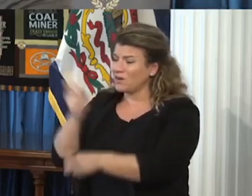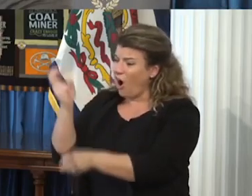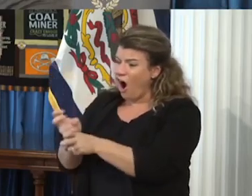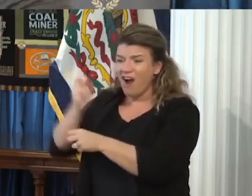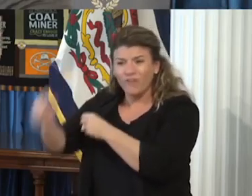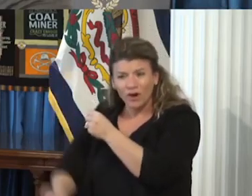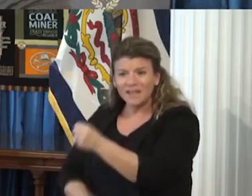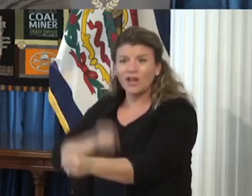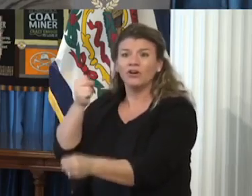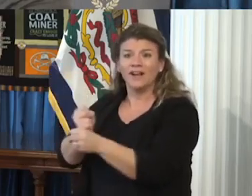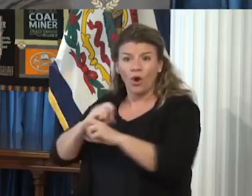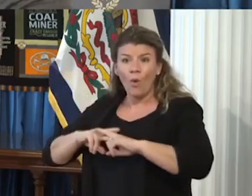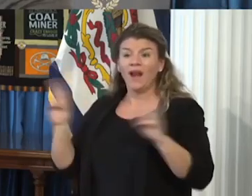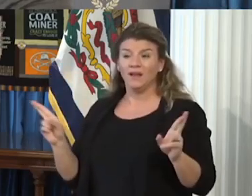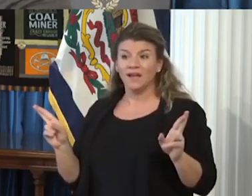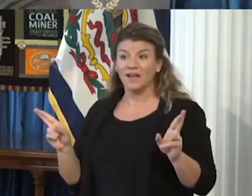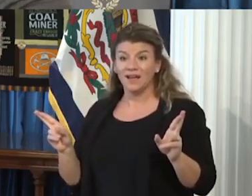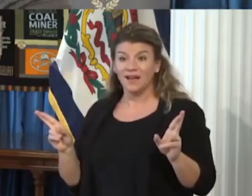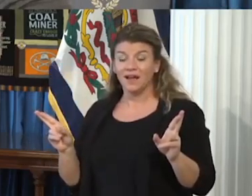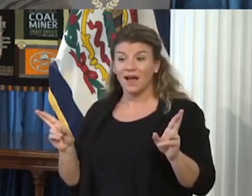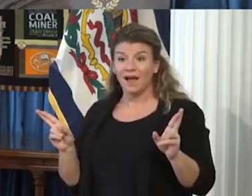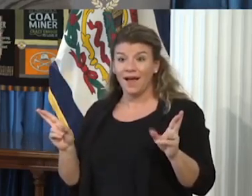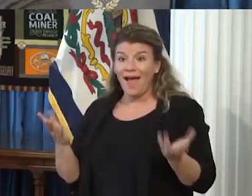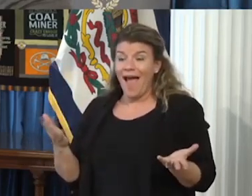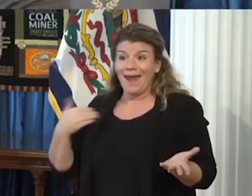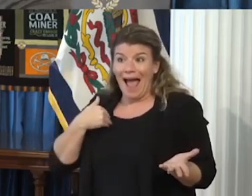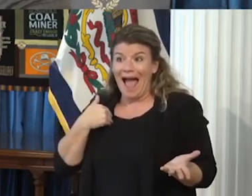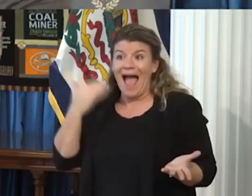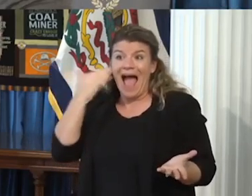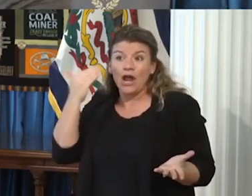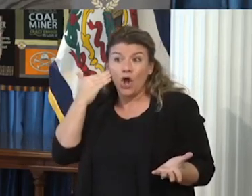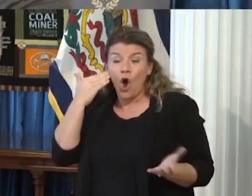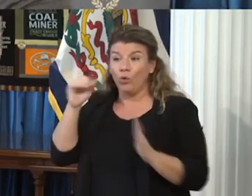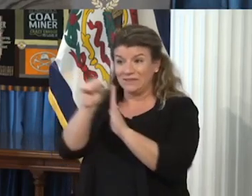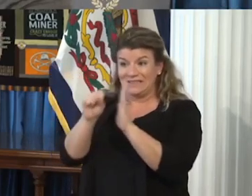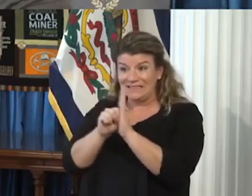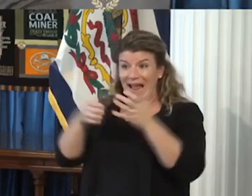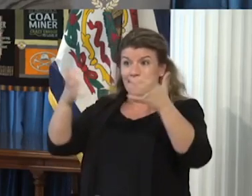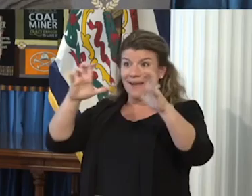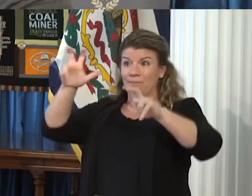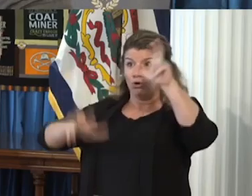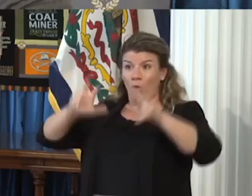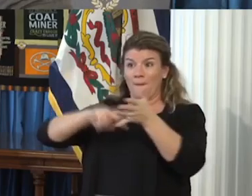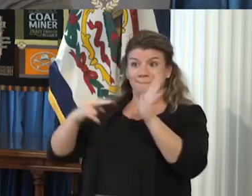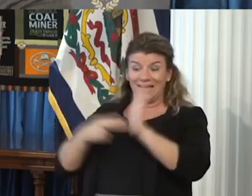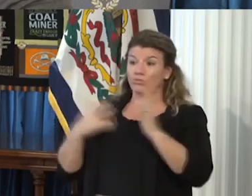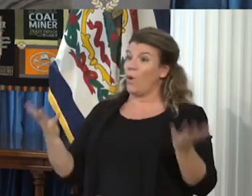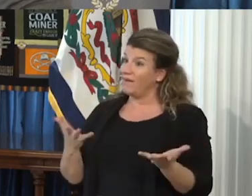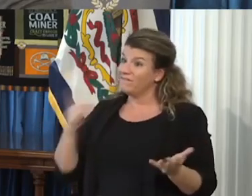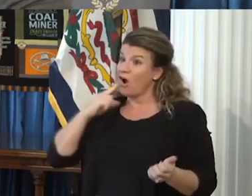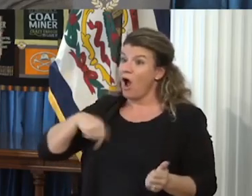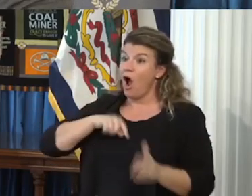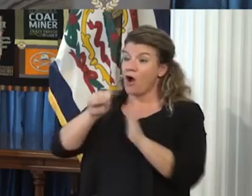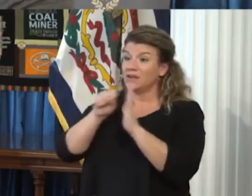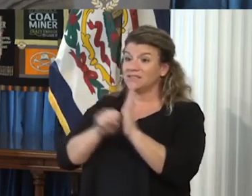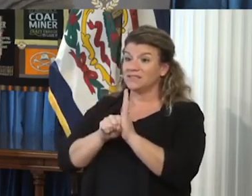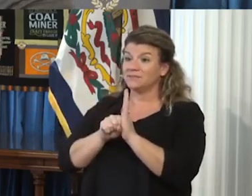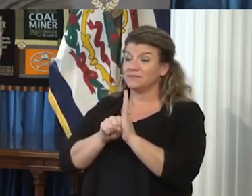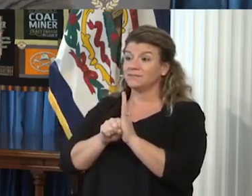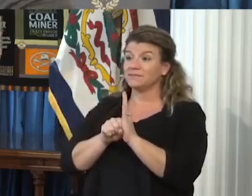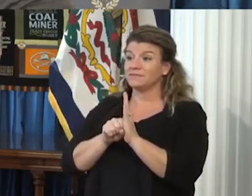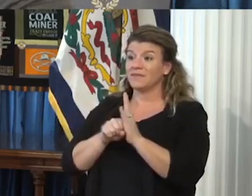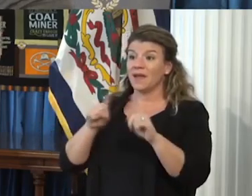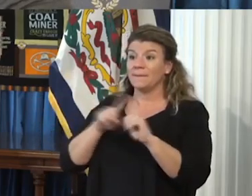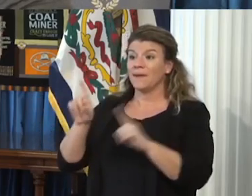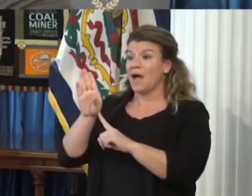year long. I surely know what our state basketball tournament means to us. But Bernie Dolan is